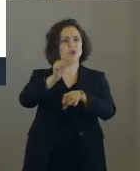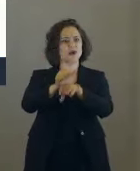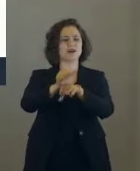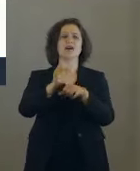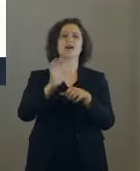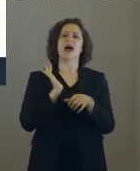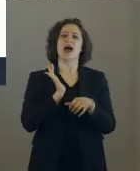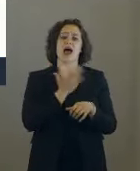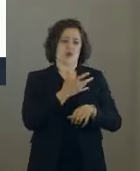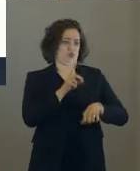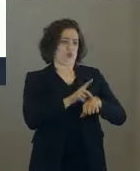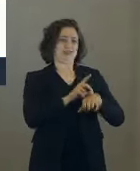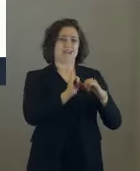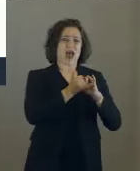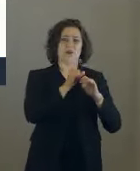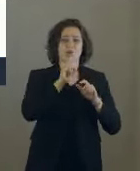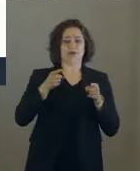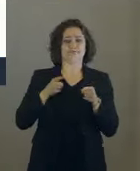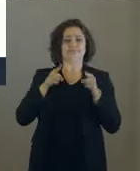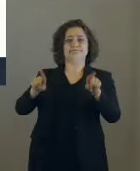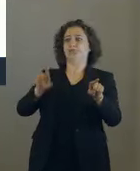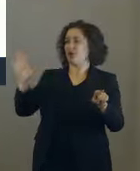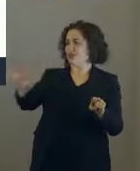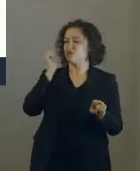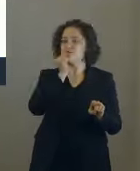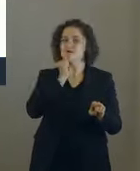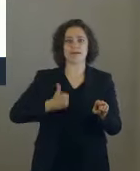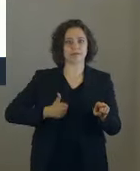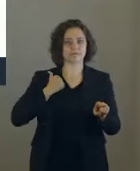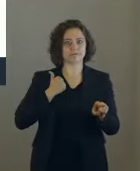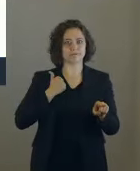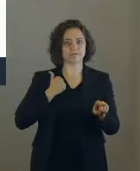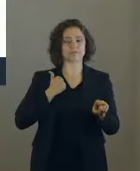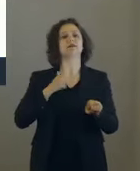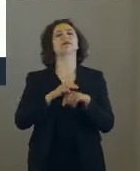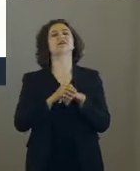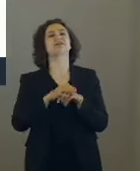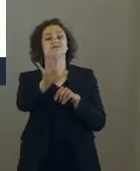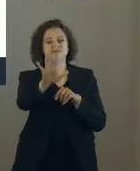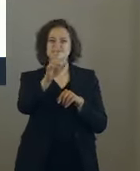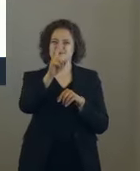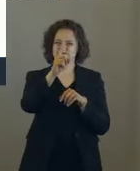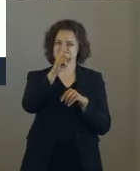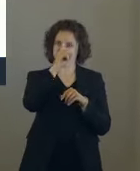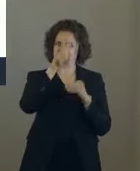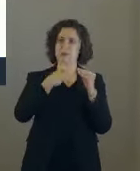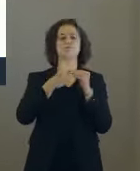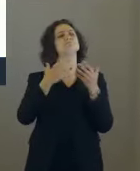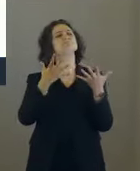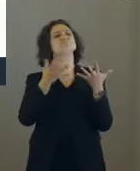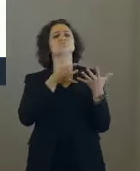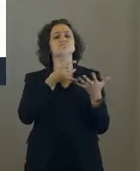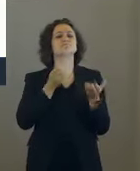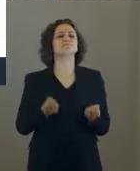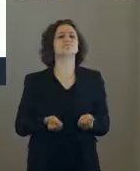duties correlate with their individual everyday lives. Think of wanting to know the amount of investigations MDCR has completed